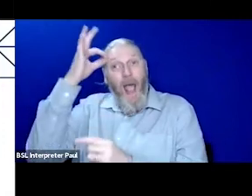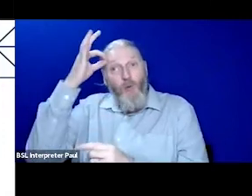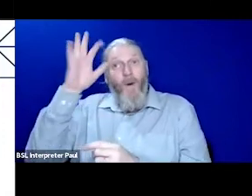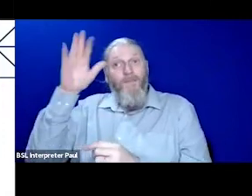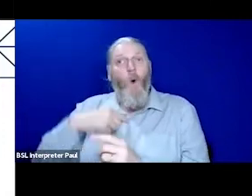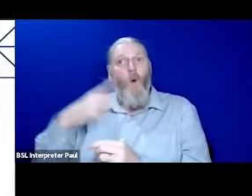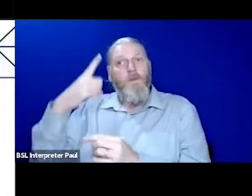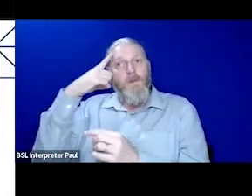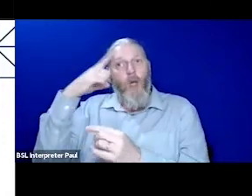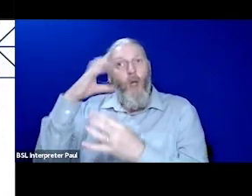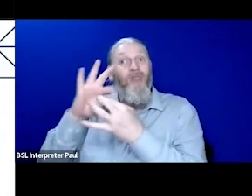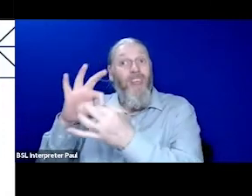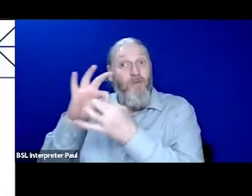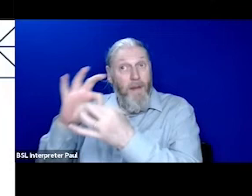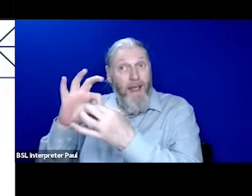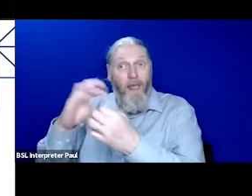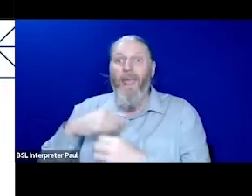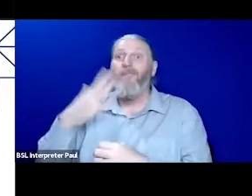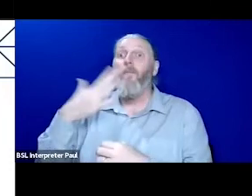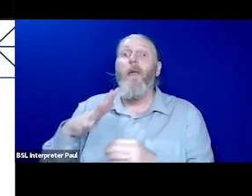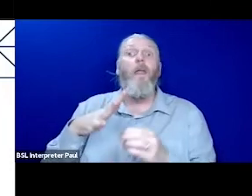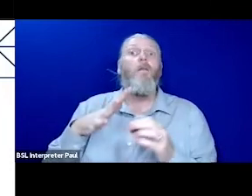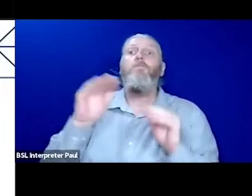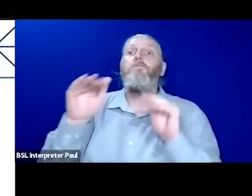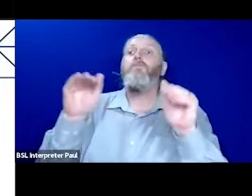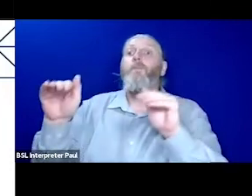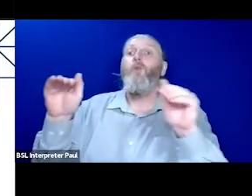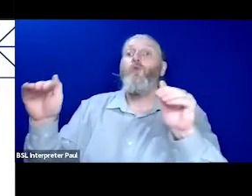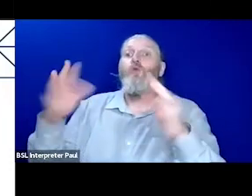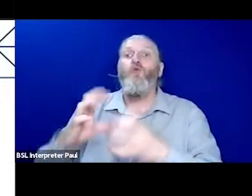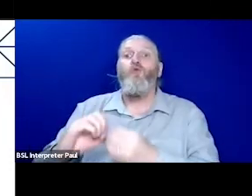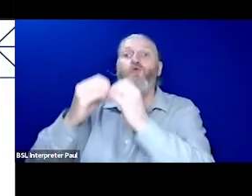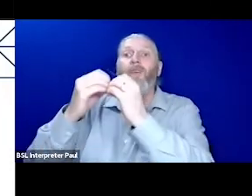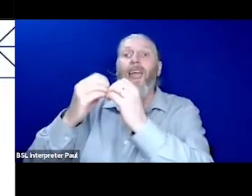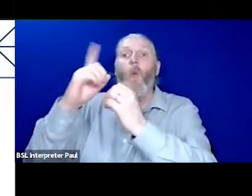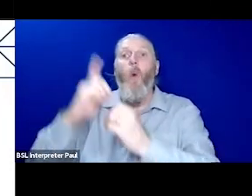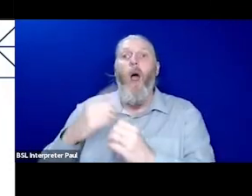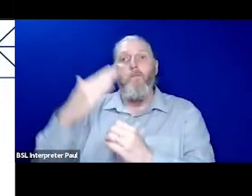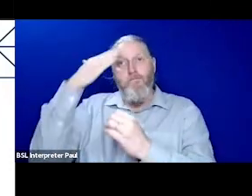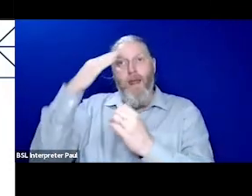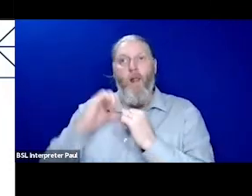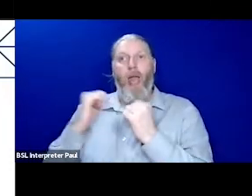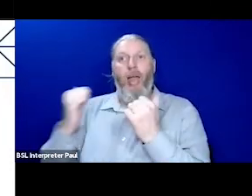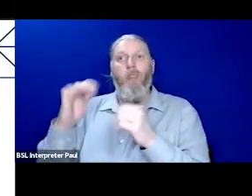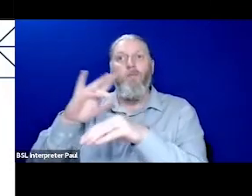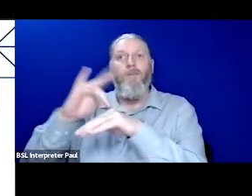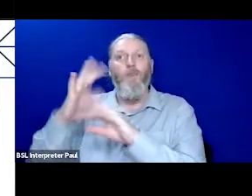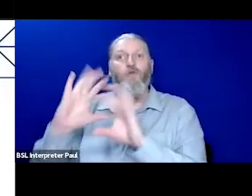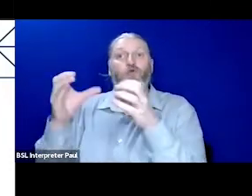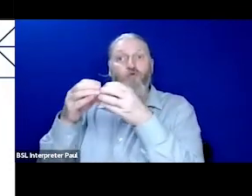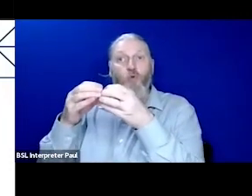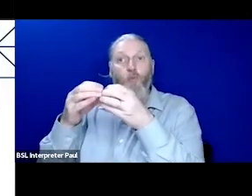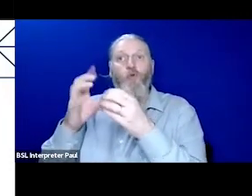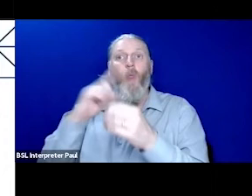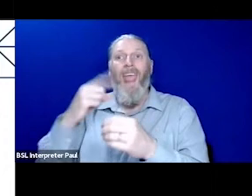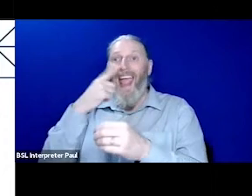bodies across the country to create a climate emergency mental health professionals group to advocate as one.